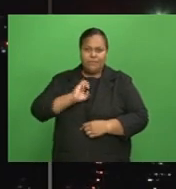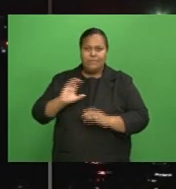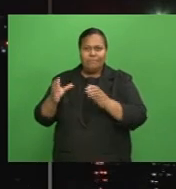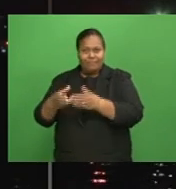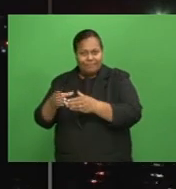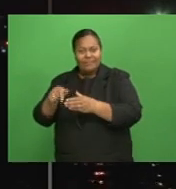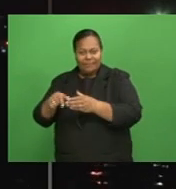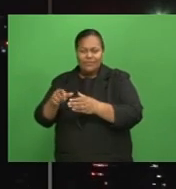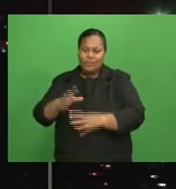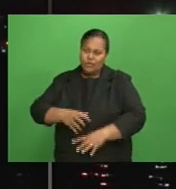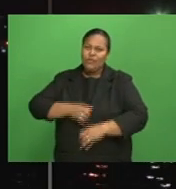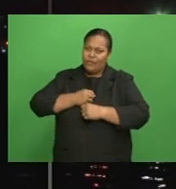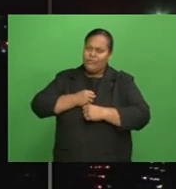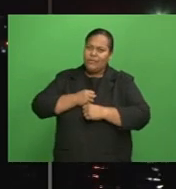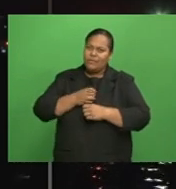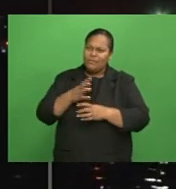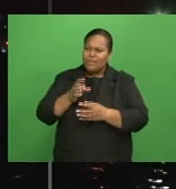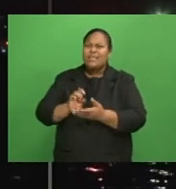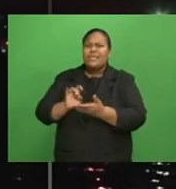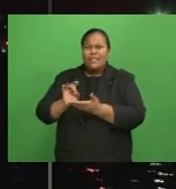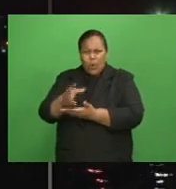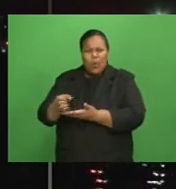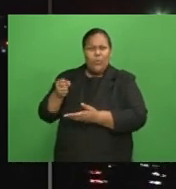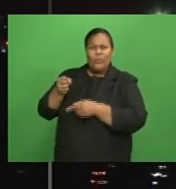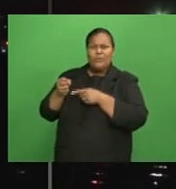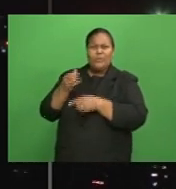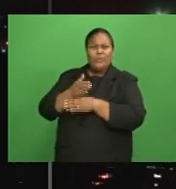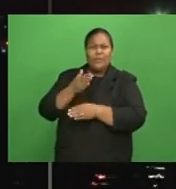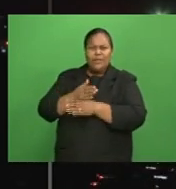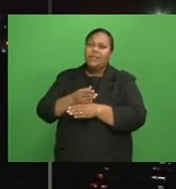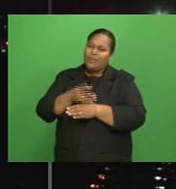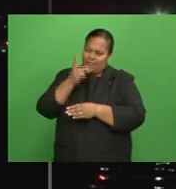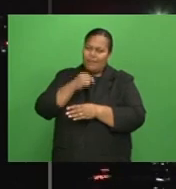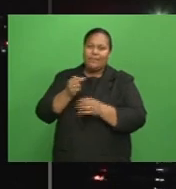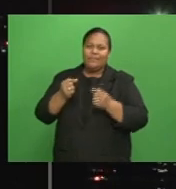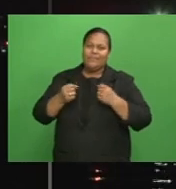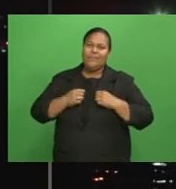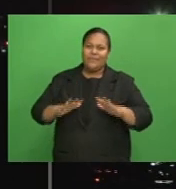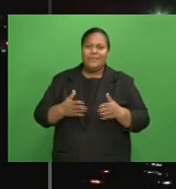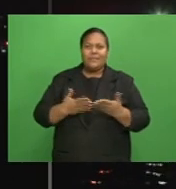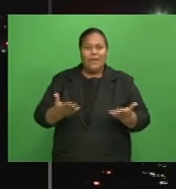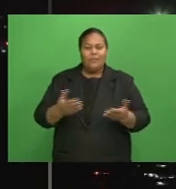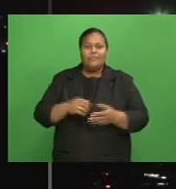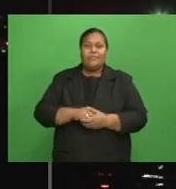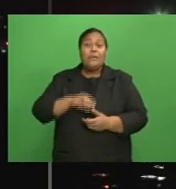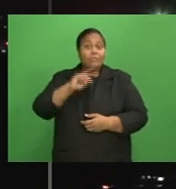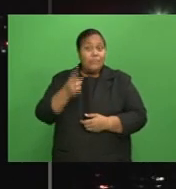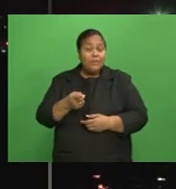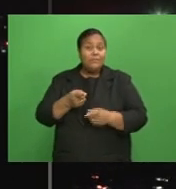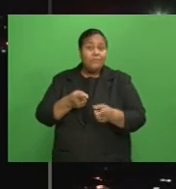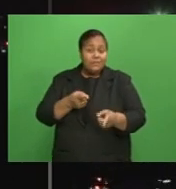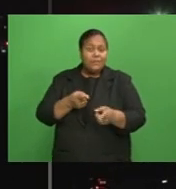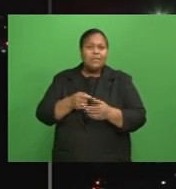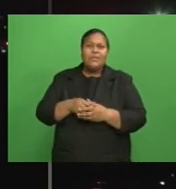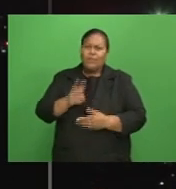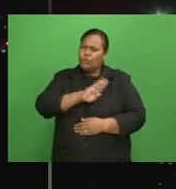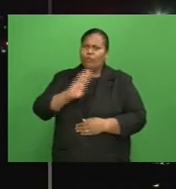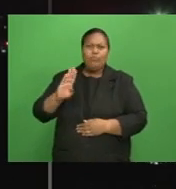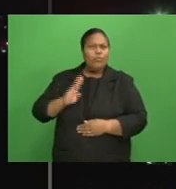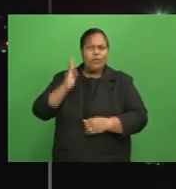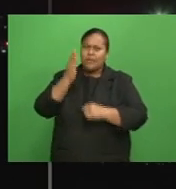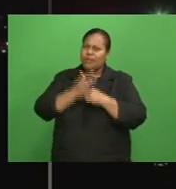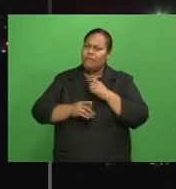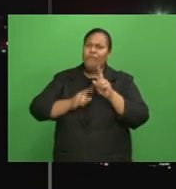would be lifted since they had filled casual vacancies as required. However, as Edwin Nunn reports, the board failed to follow its